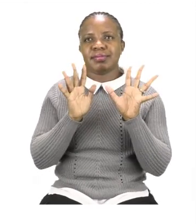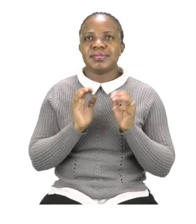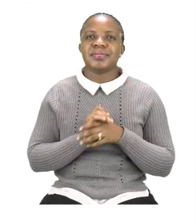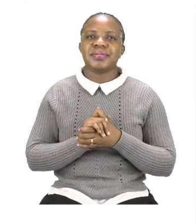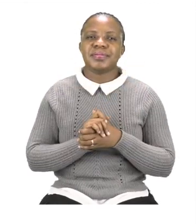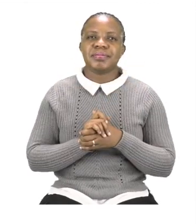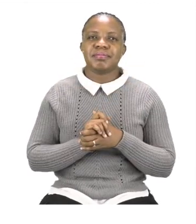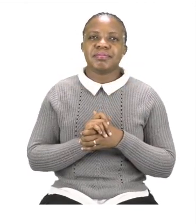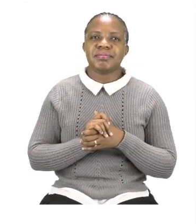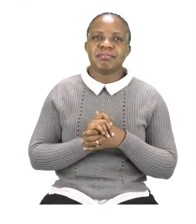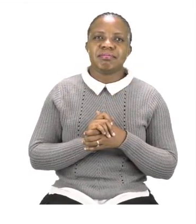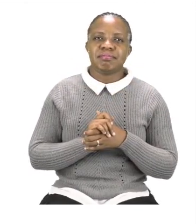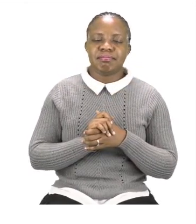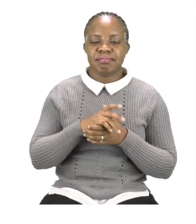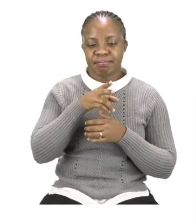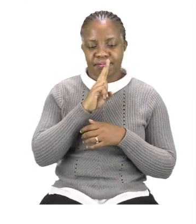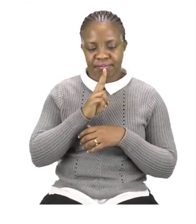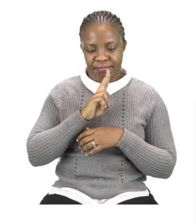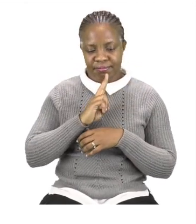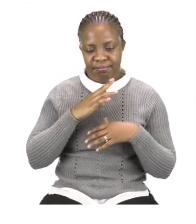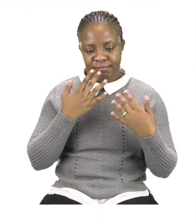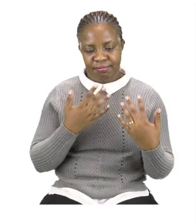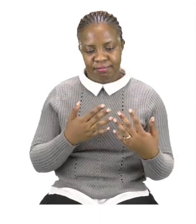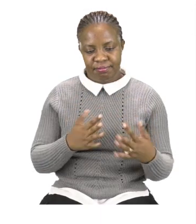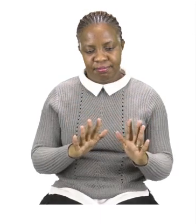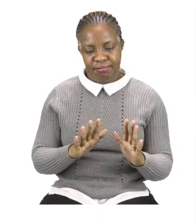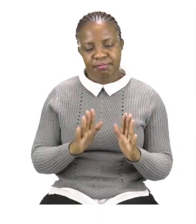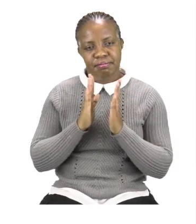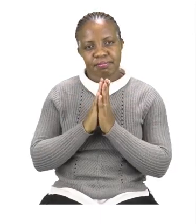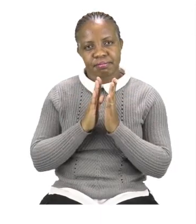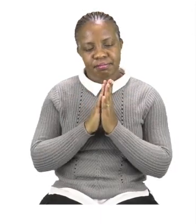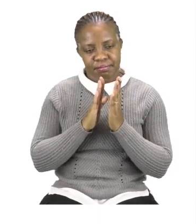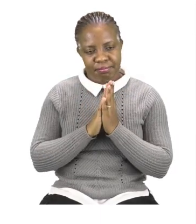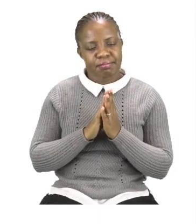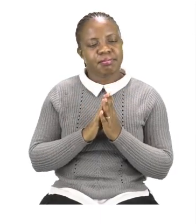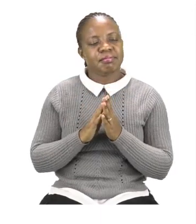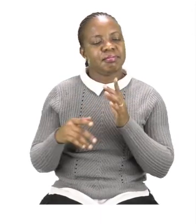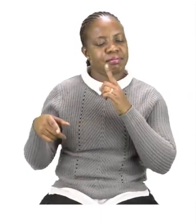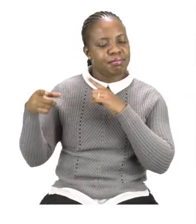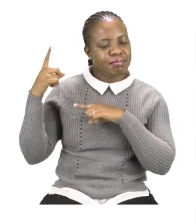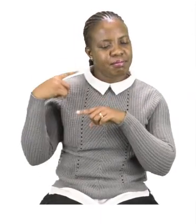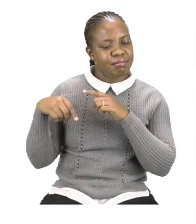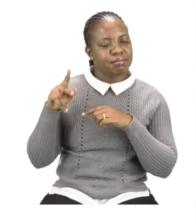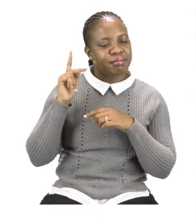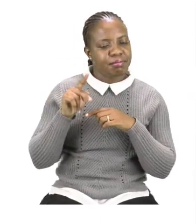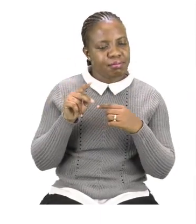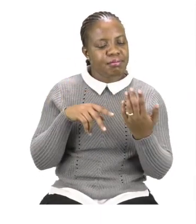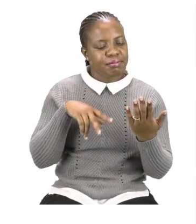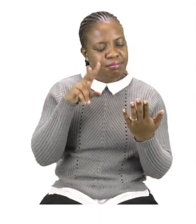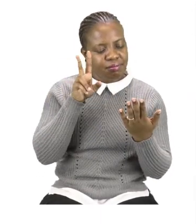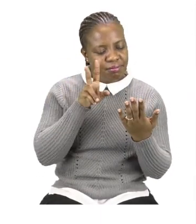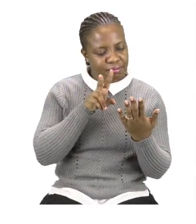Once you're done answering the questions, boys and girls, please go back to the poem, recite it again by yourselves